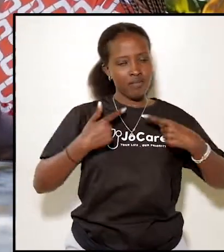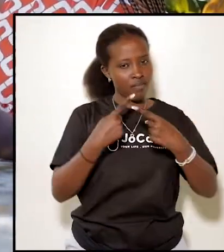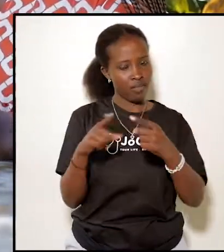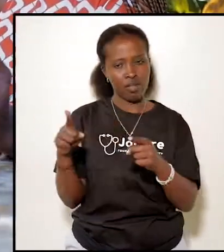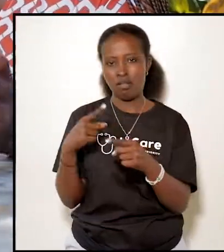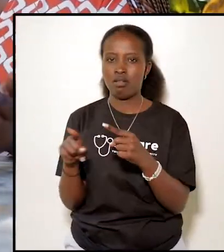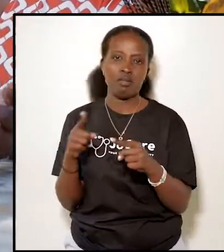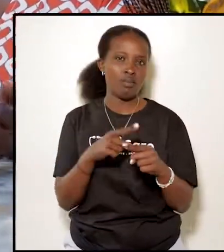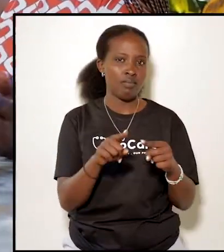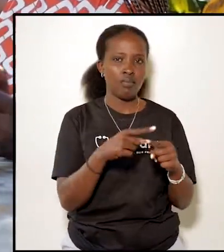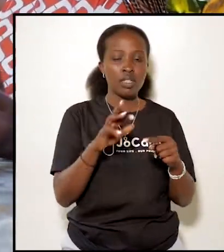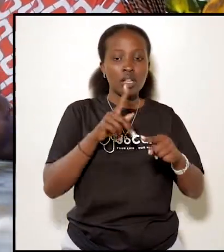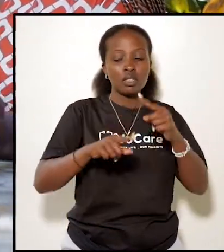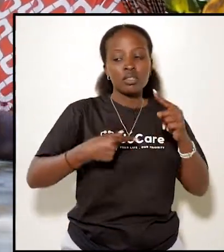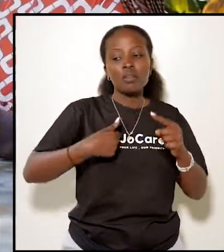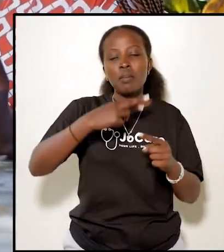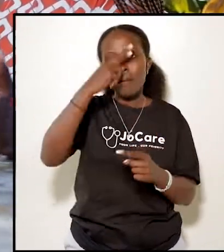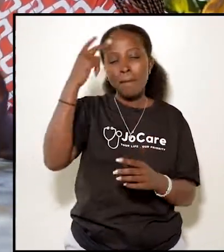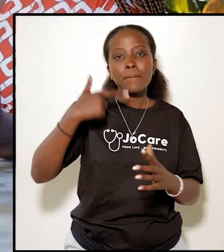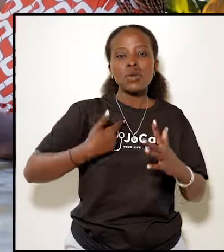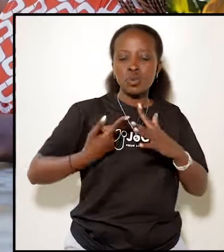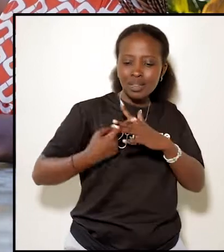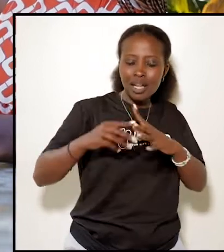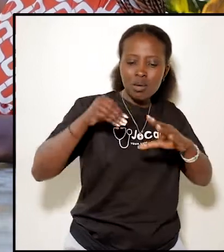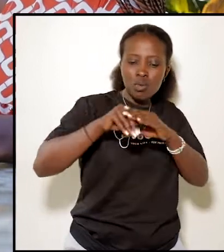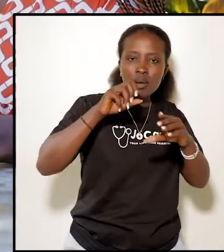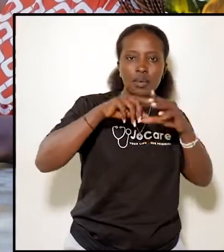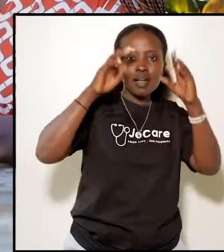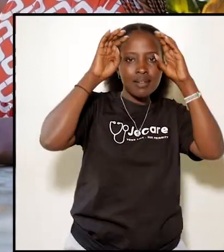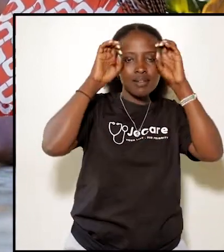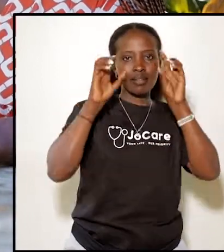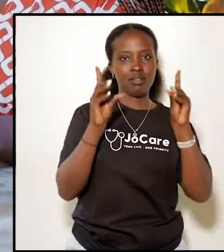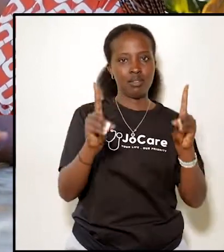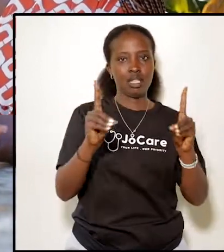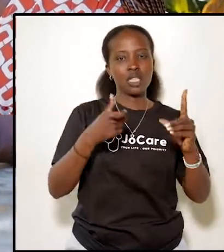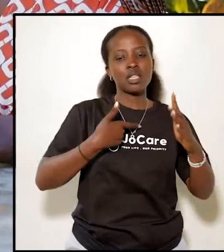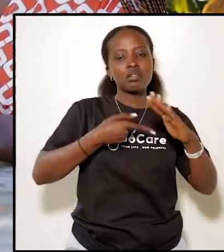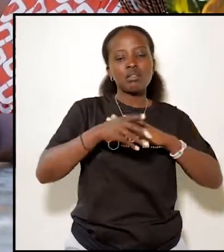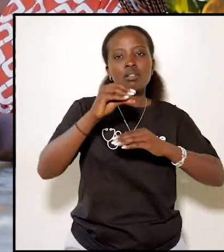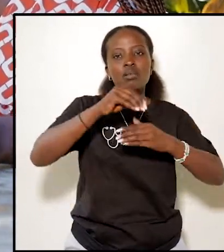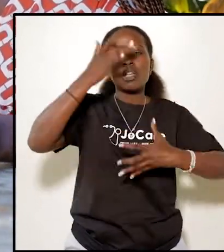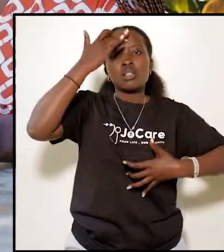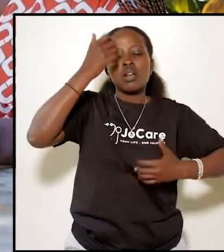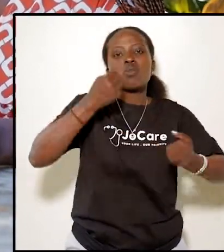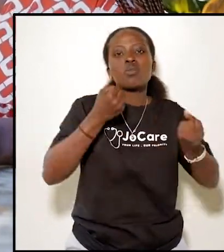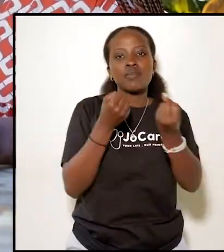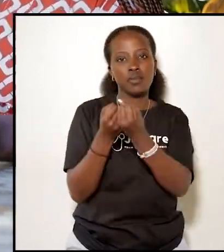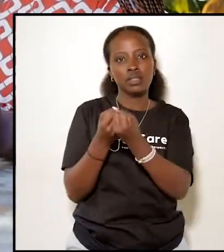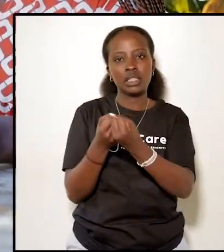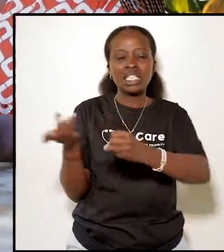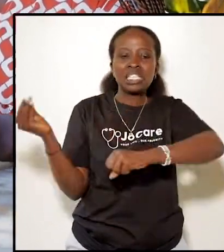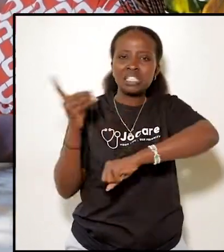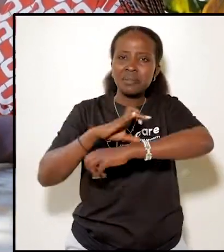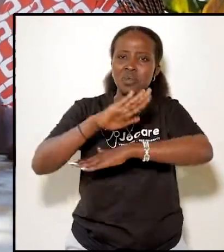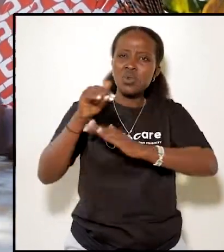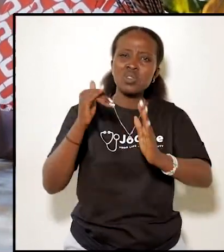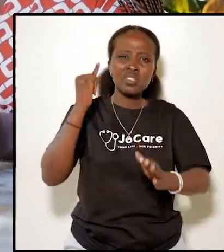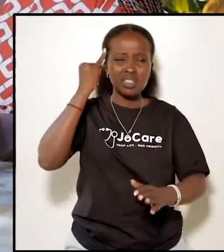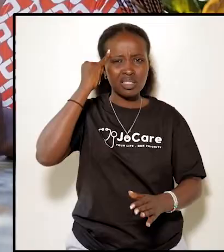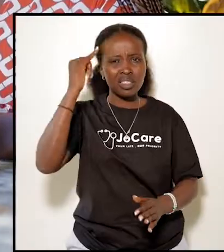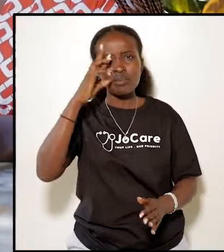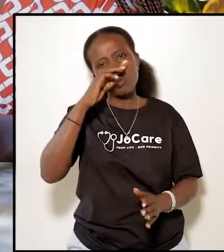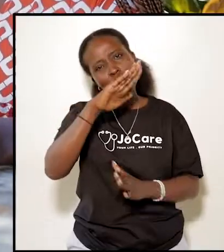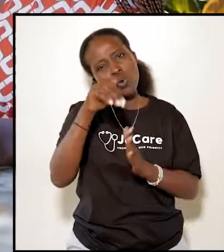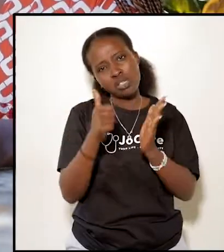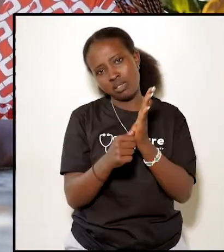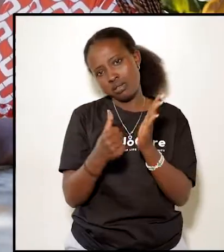changes, or it is severe and that's why we are going to start medication. Yes. So on the first point, we should seek help anytime you